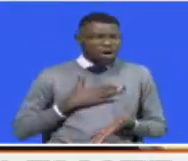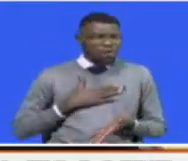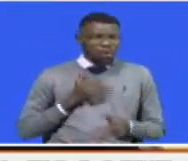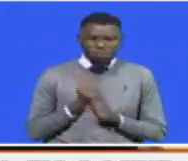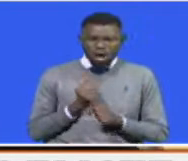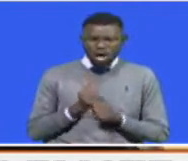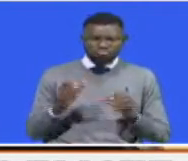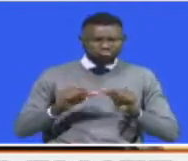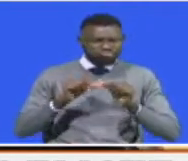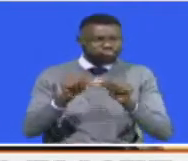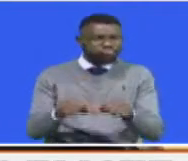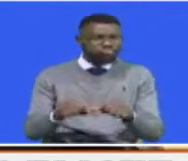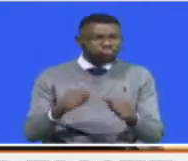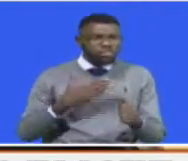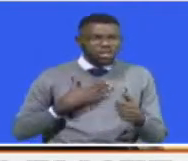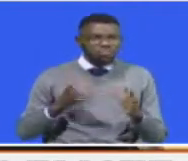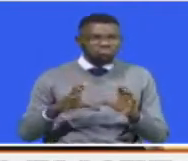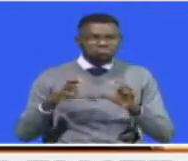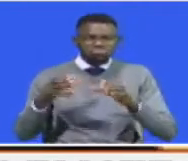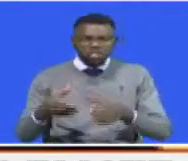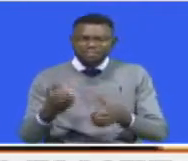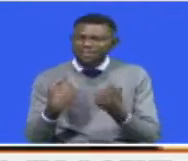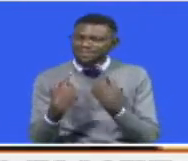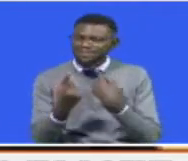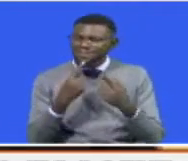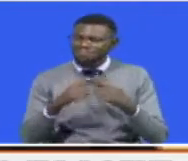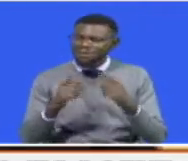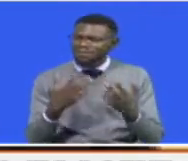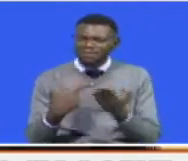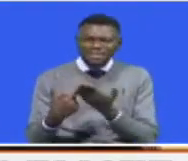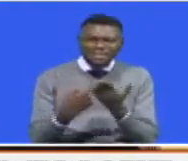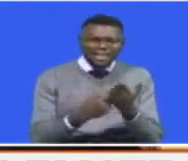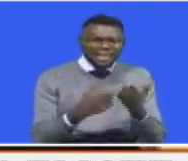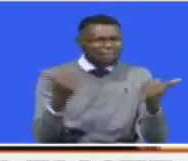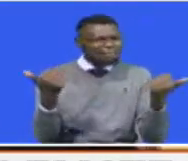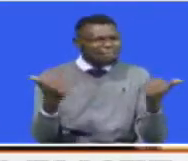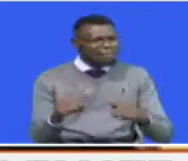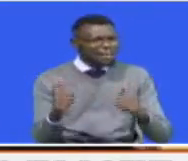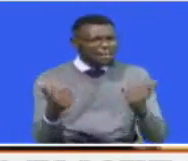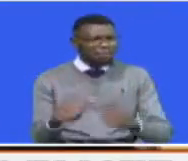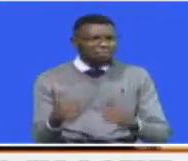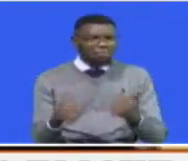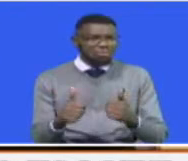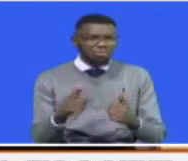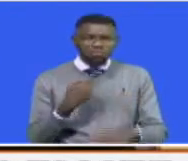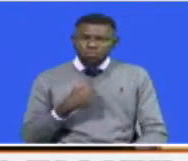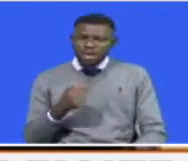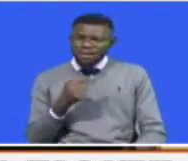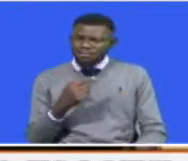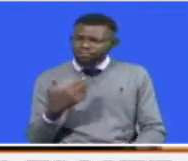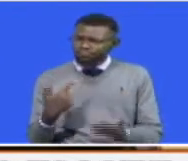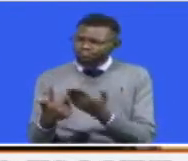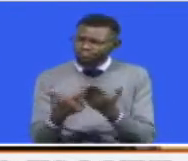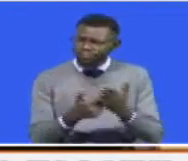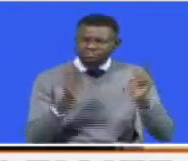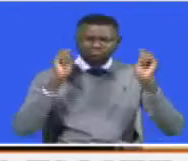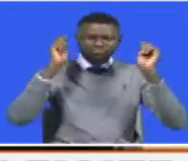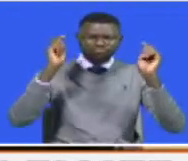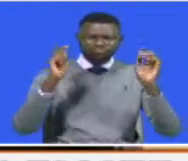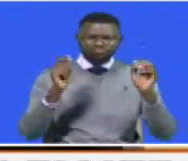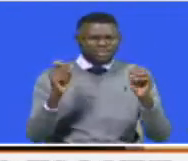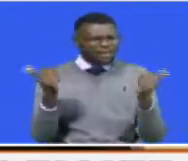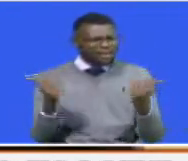as a joint bipartisan team, have never discussed and have never been mandated to discuss anything about the